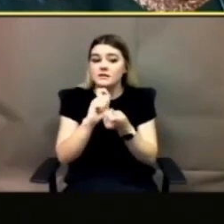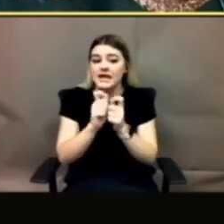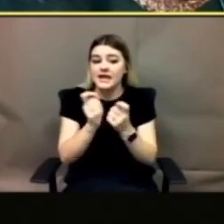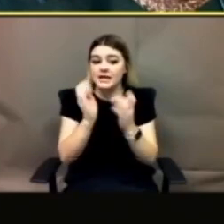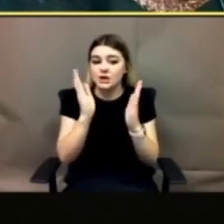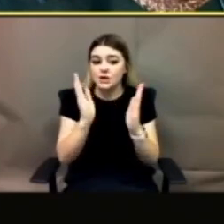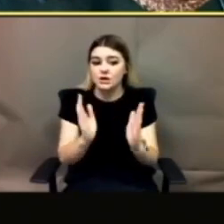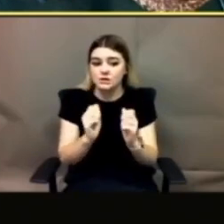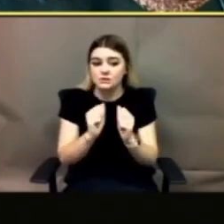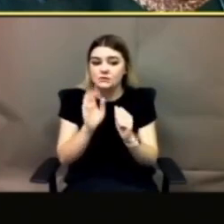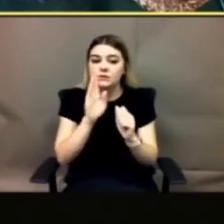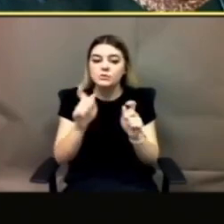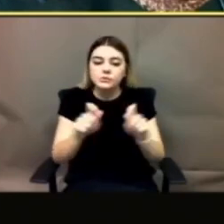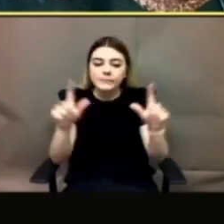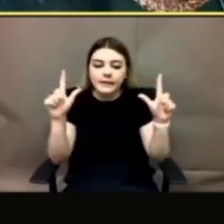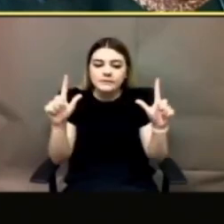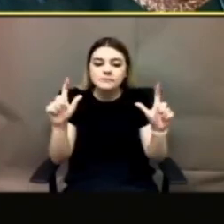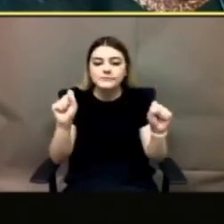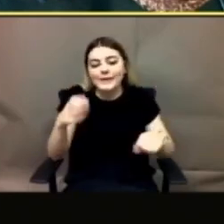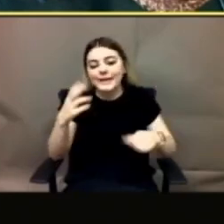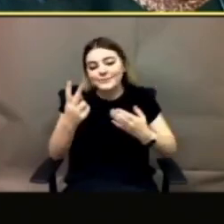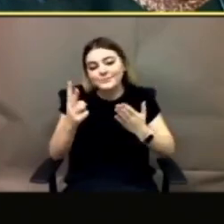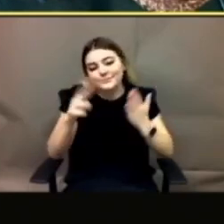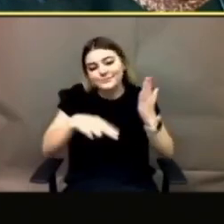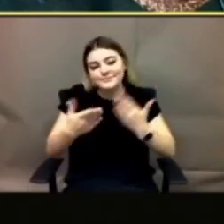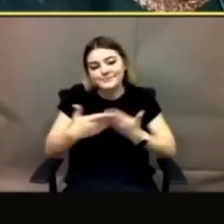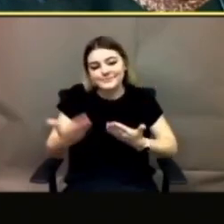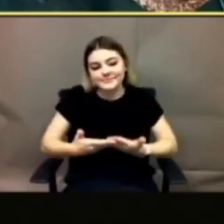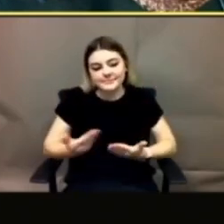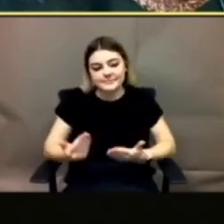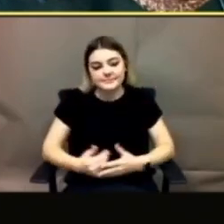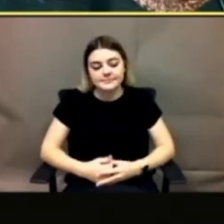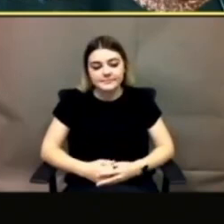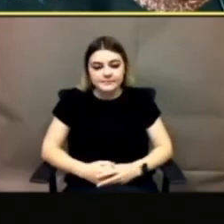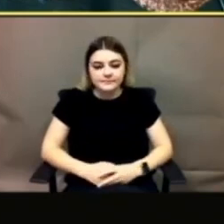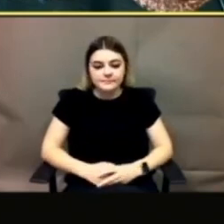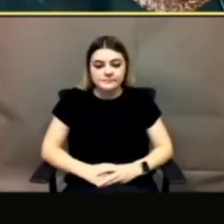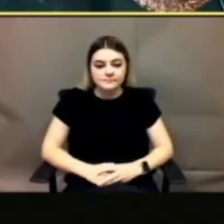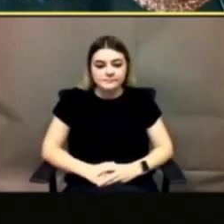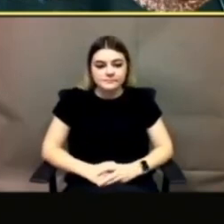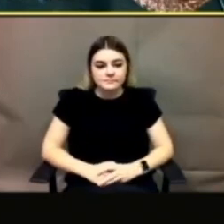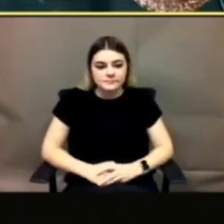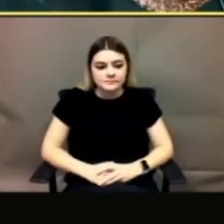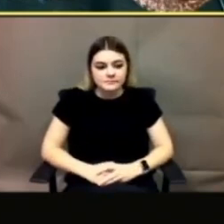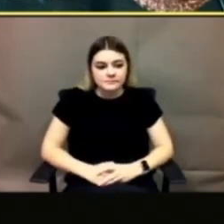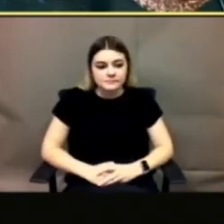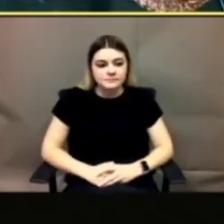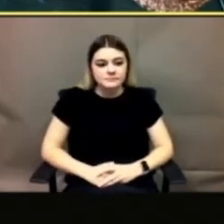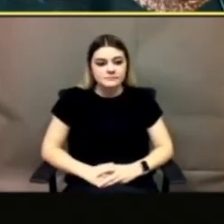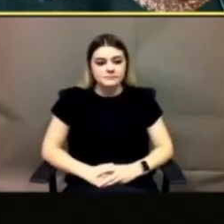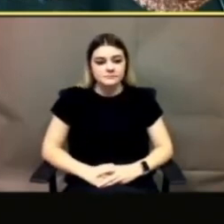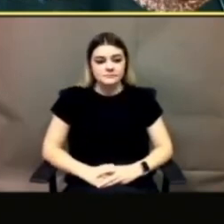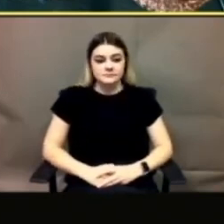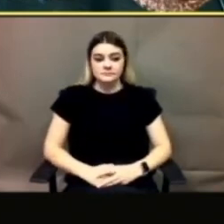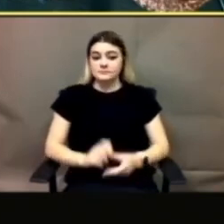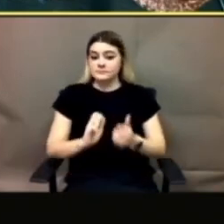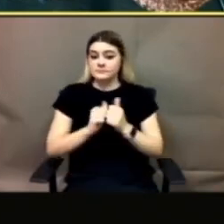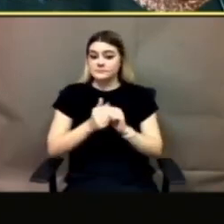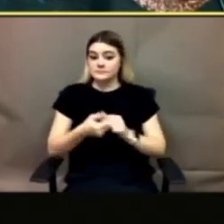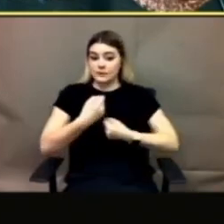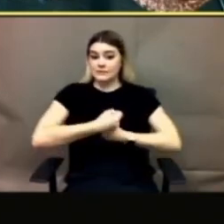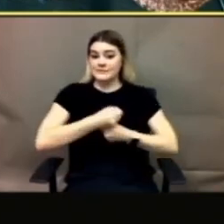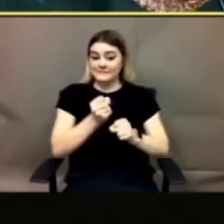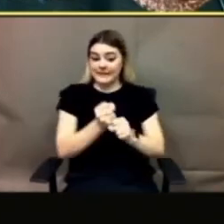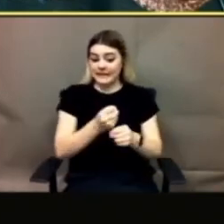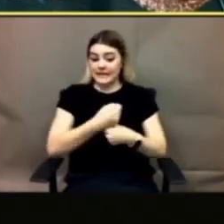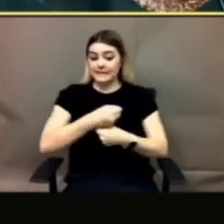to make it easier to read. Okay, so first of all, how does Makey Makey connect to Scratch? Well,